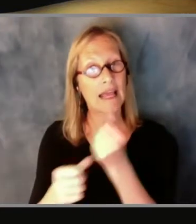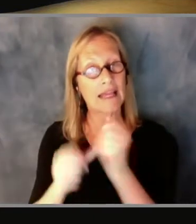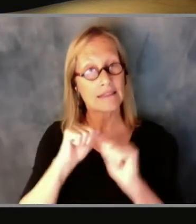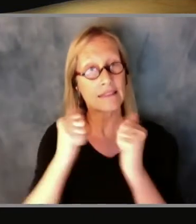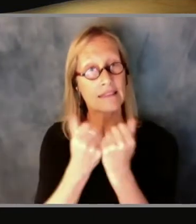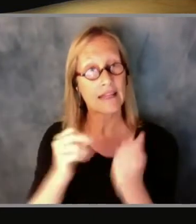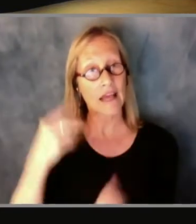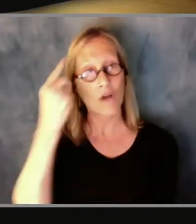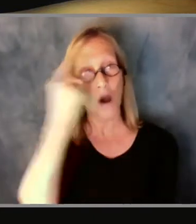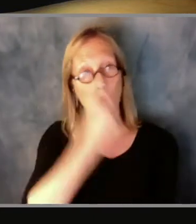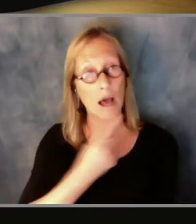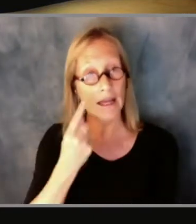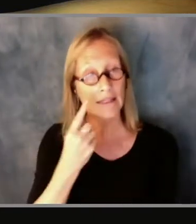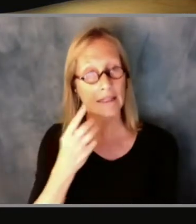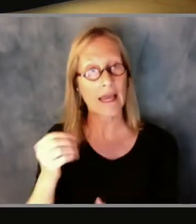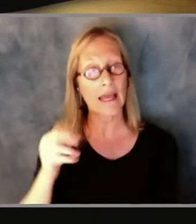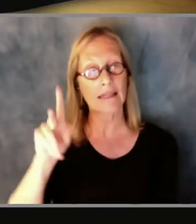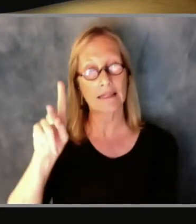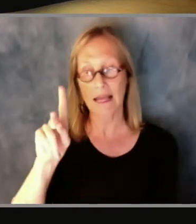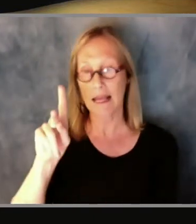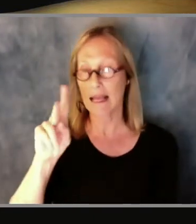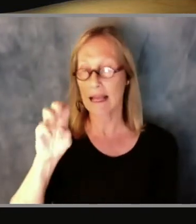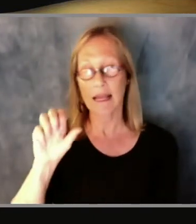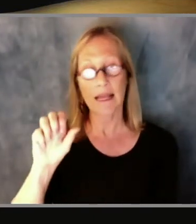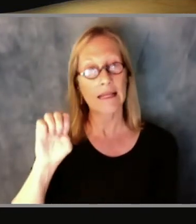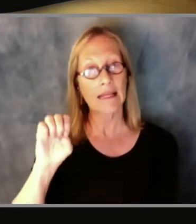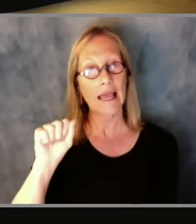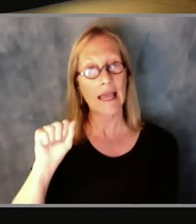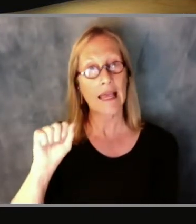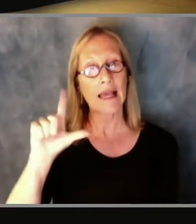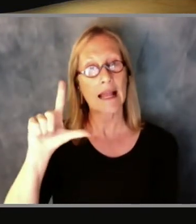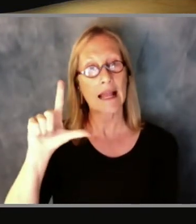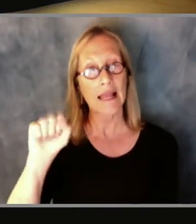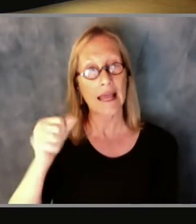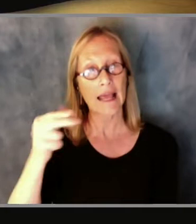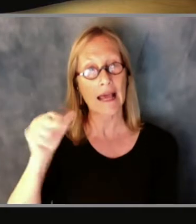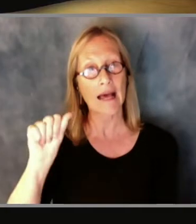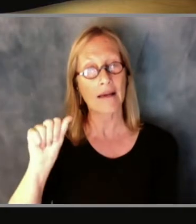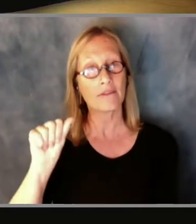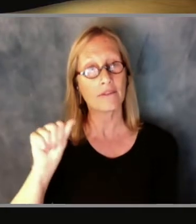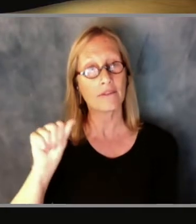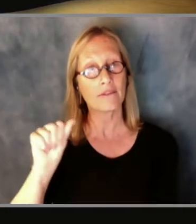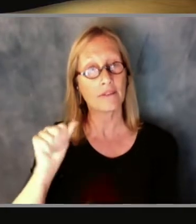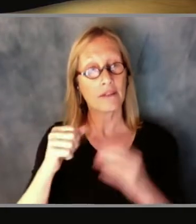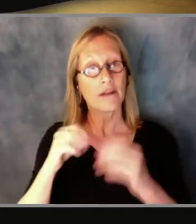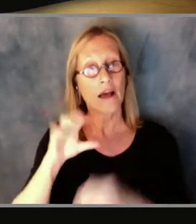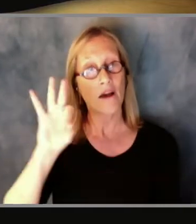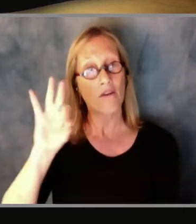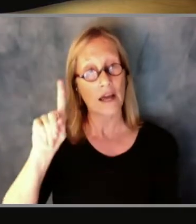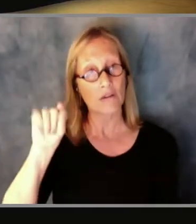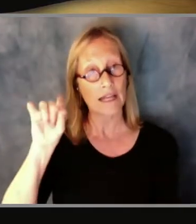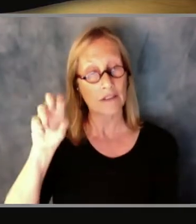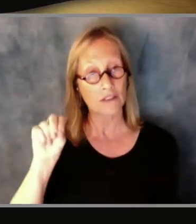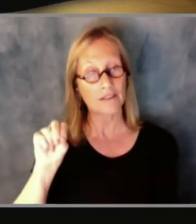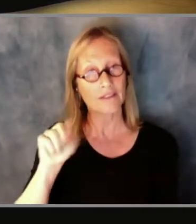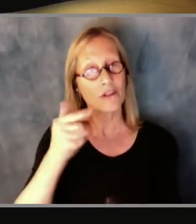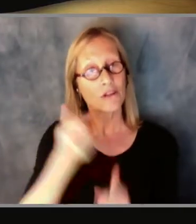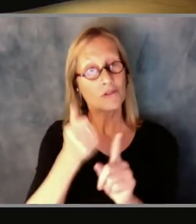the Helea Foundation. She is a mother of 3 sons and a